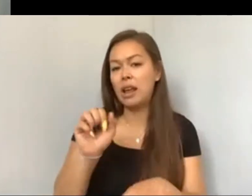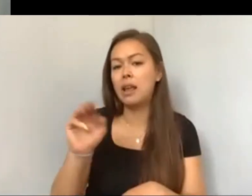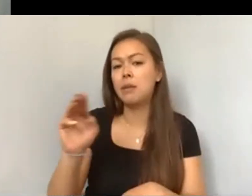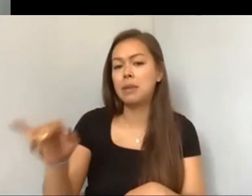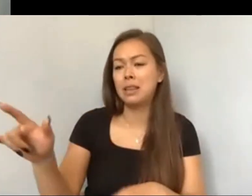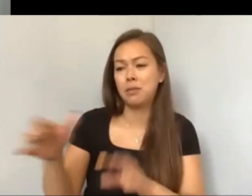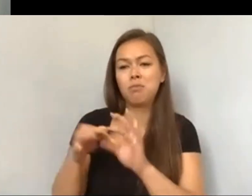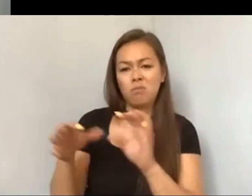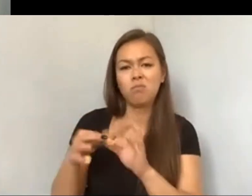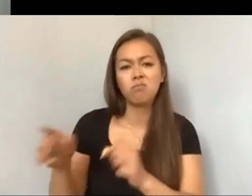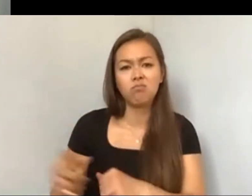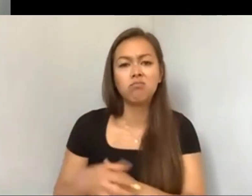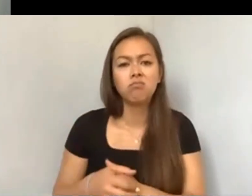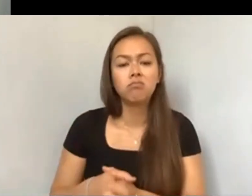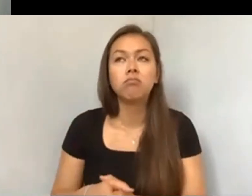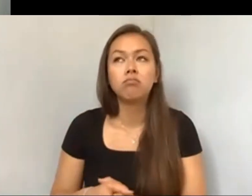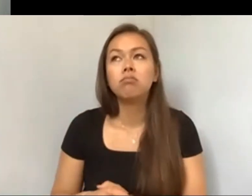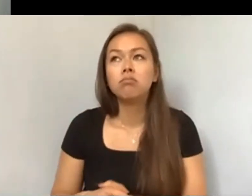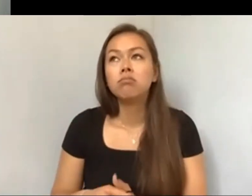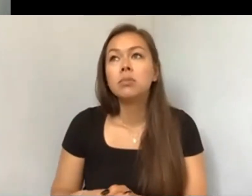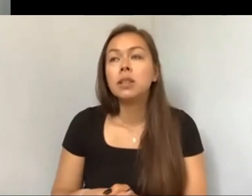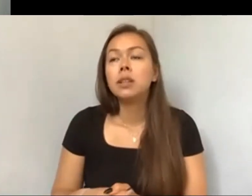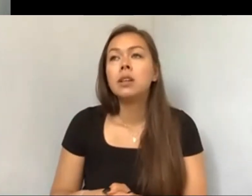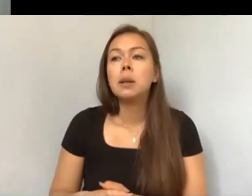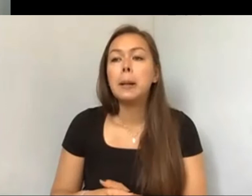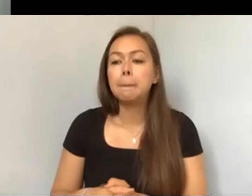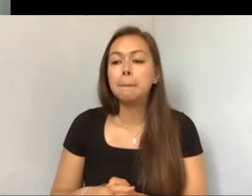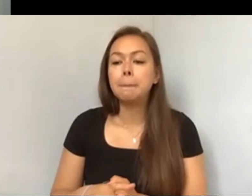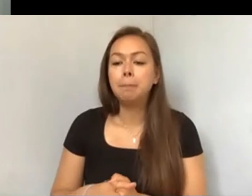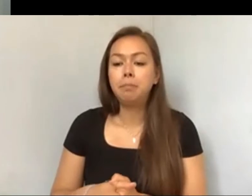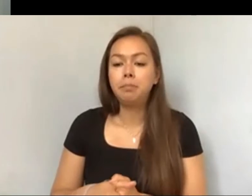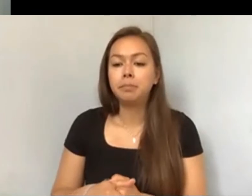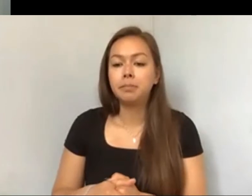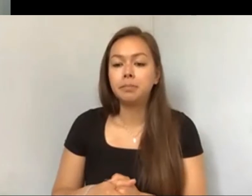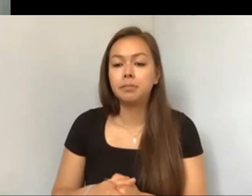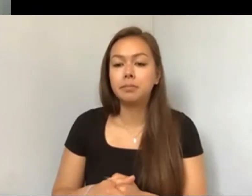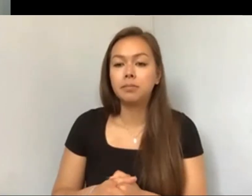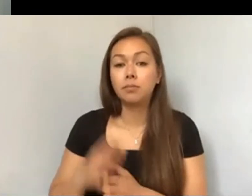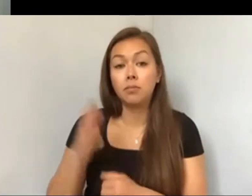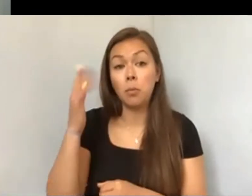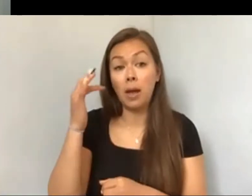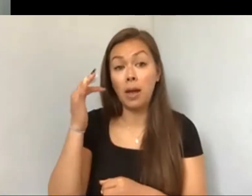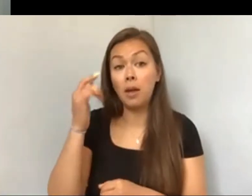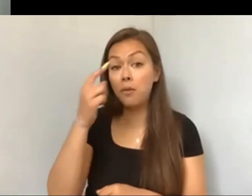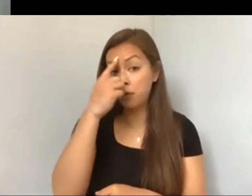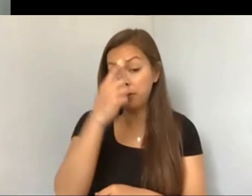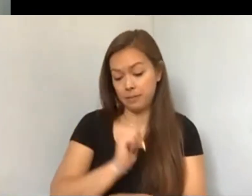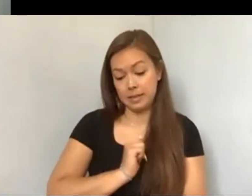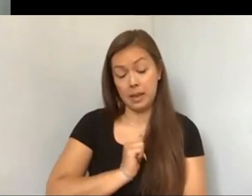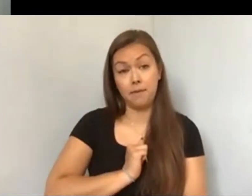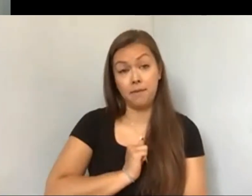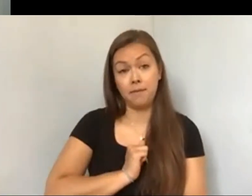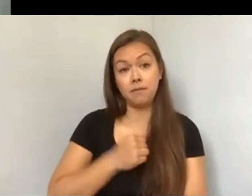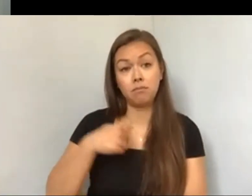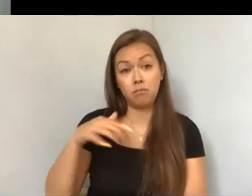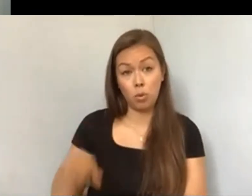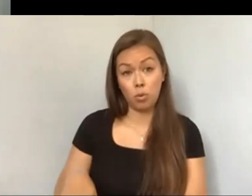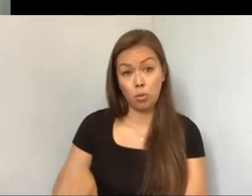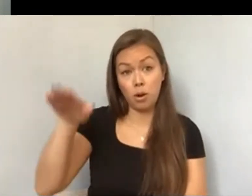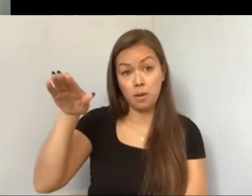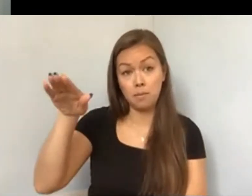Because I know that for myself, I grew up with a computer programmer from my dad,